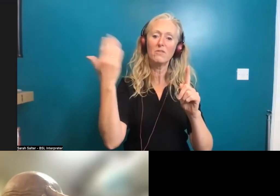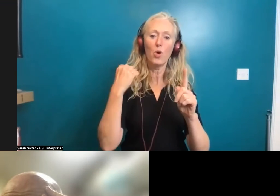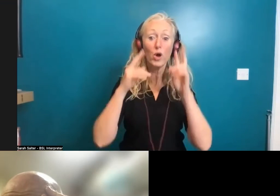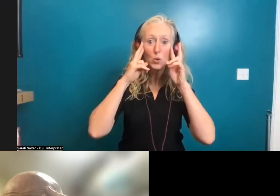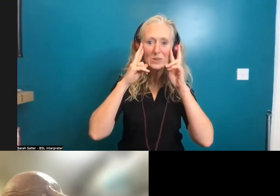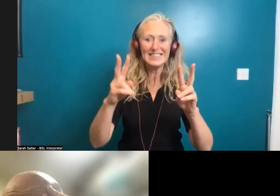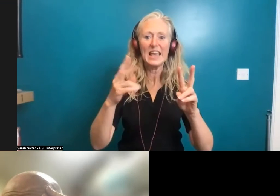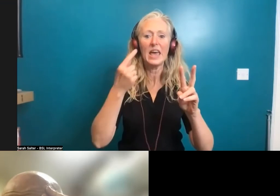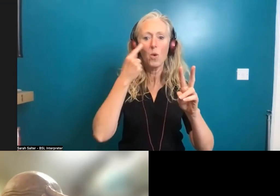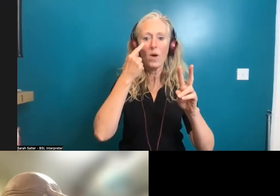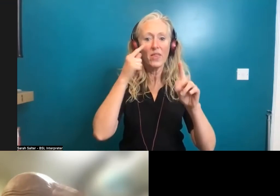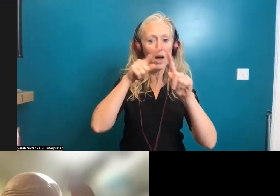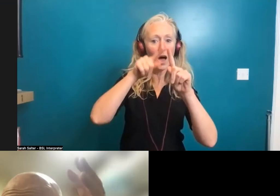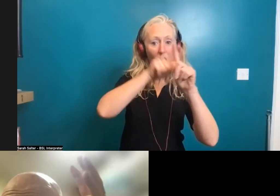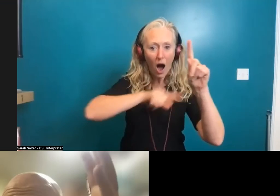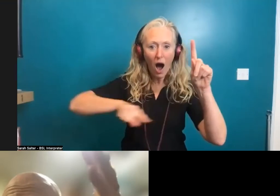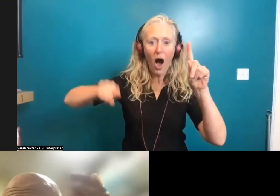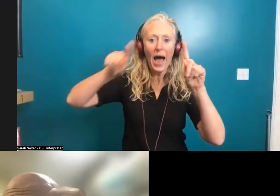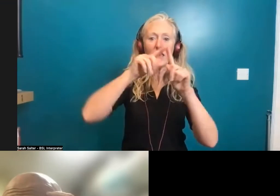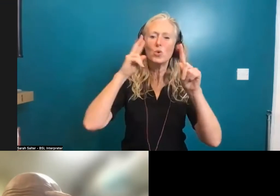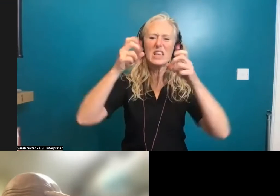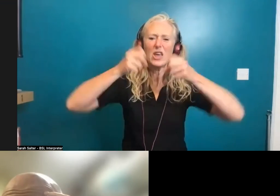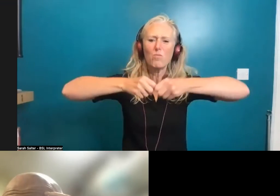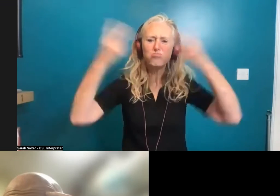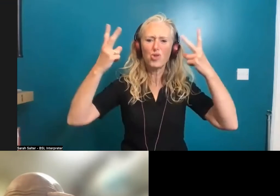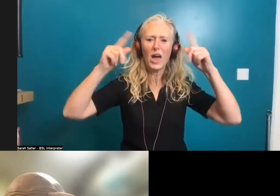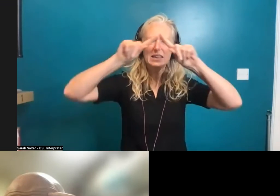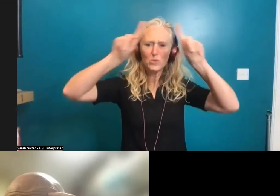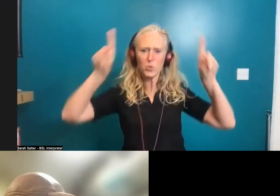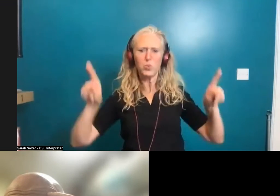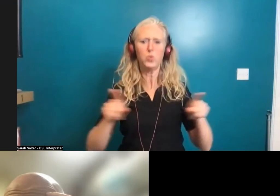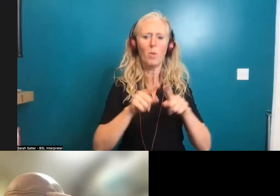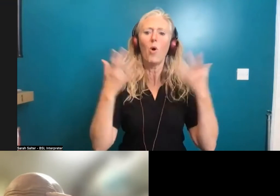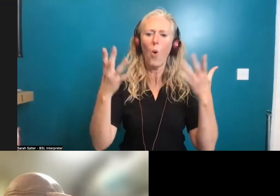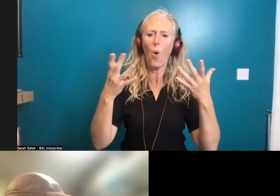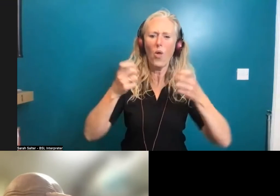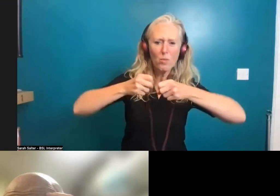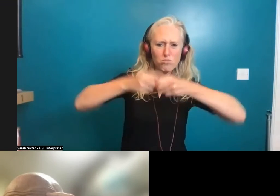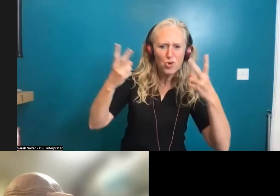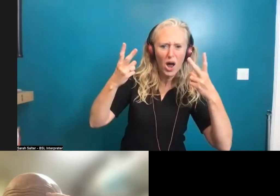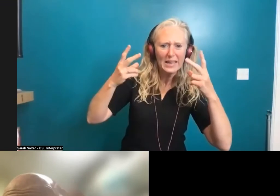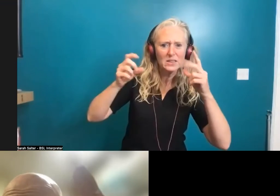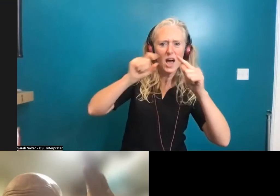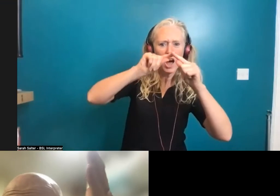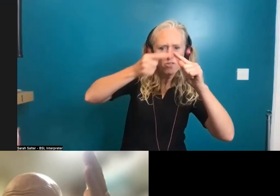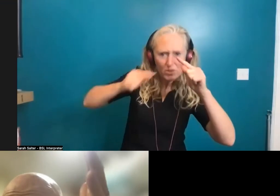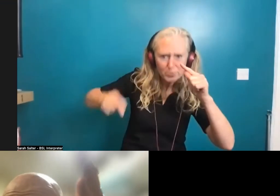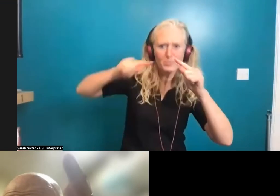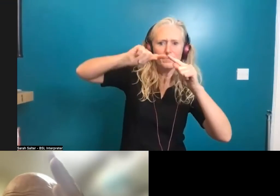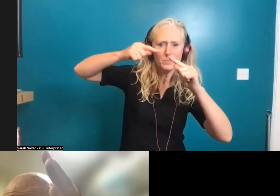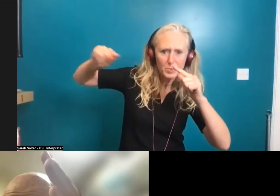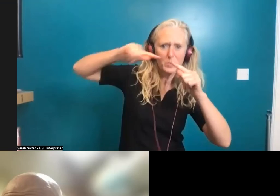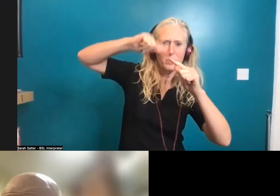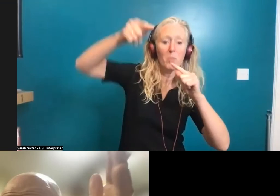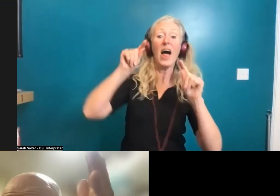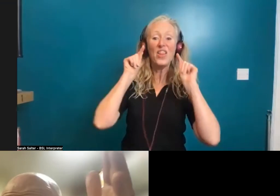the autofluorescence imaging, that's very much more accurate at telling us how much the disease